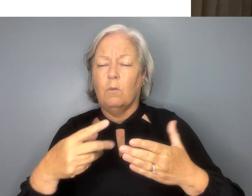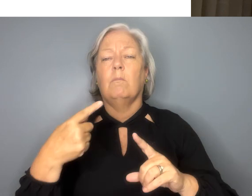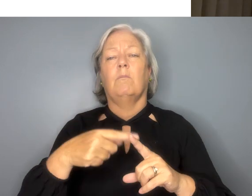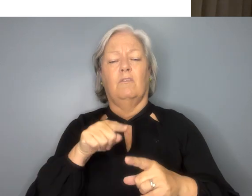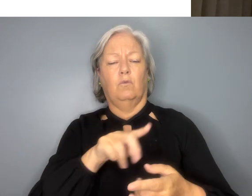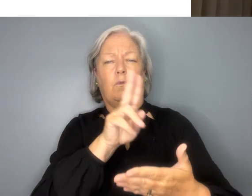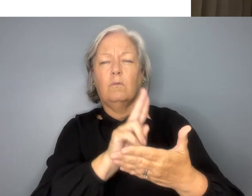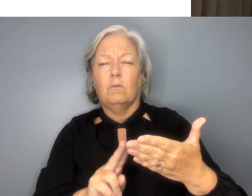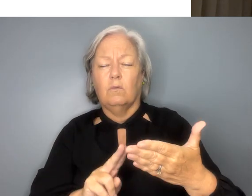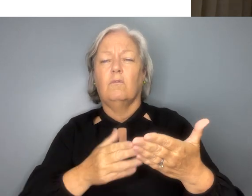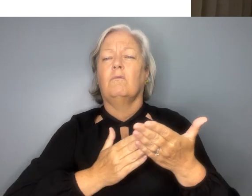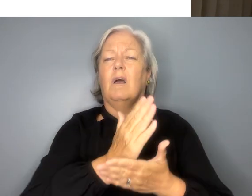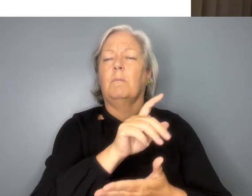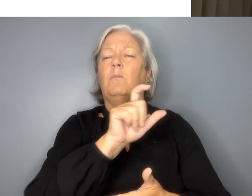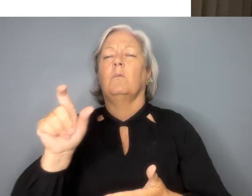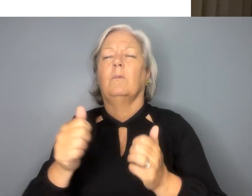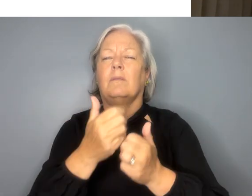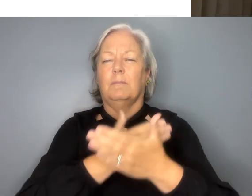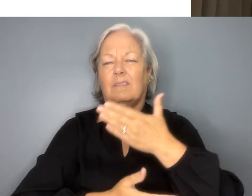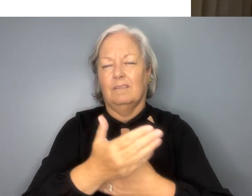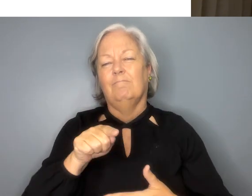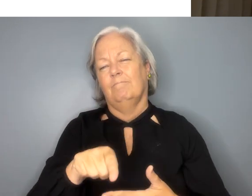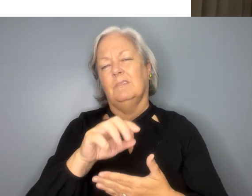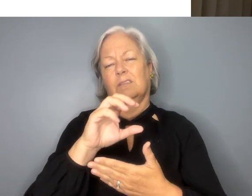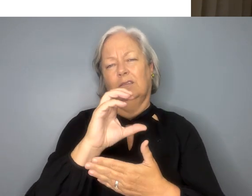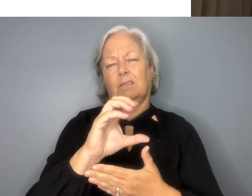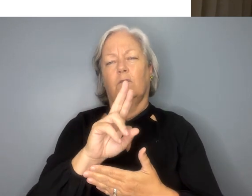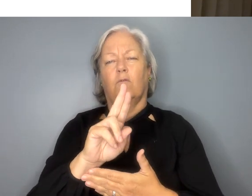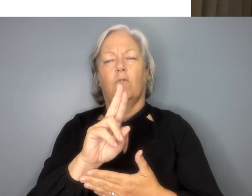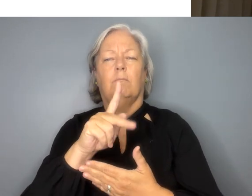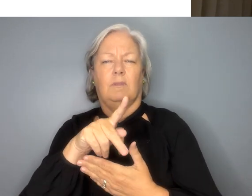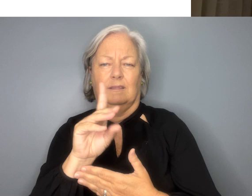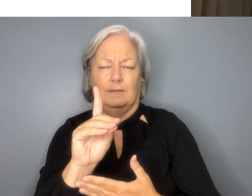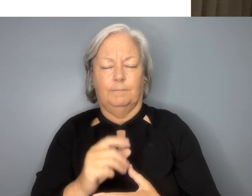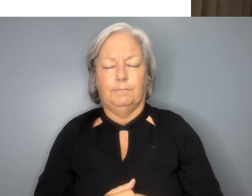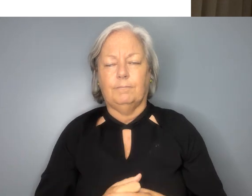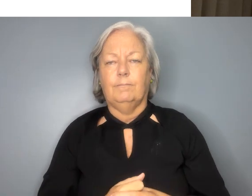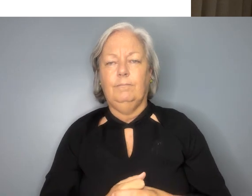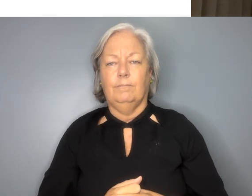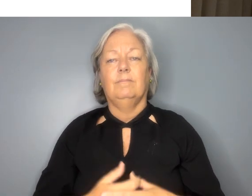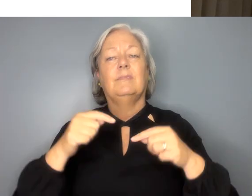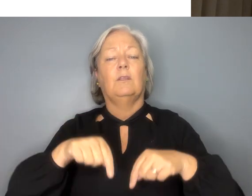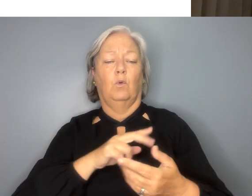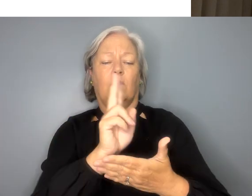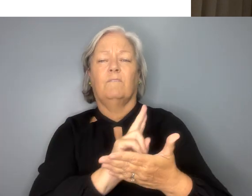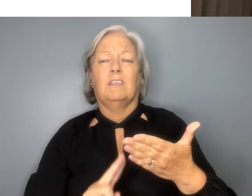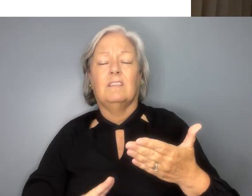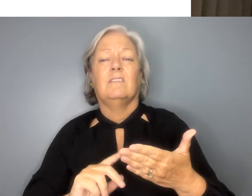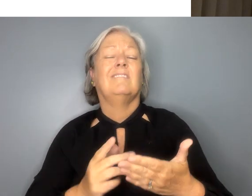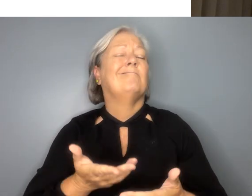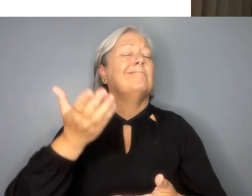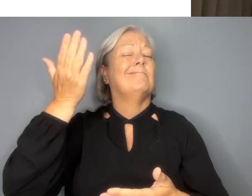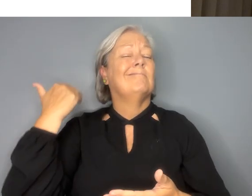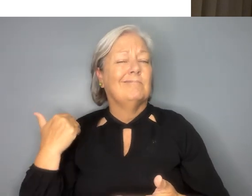Convention on the Rights of Persons with Disabilities, the CRPD. The Convention was the first human